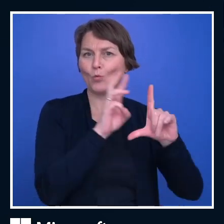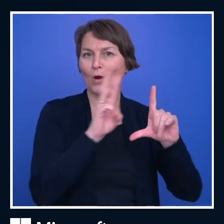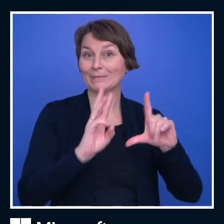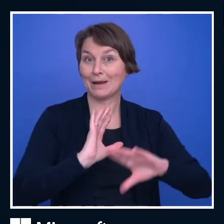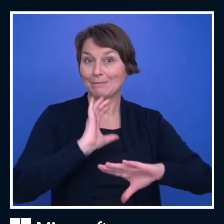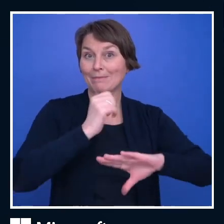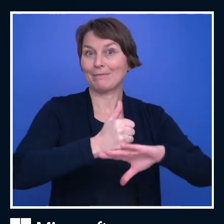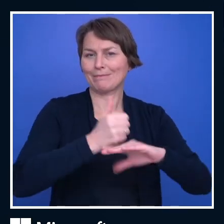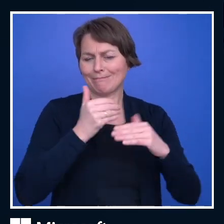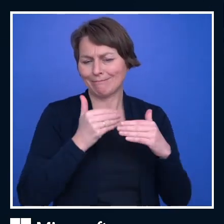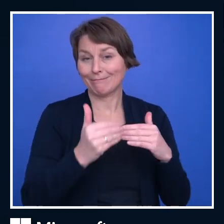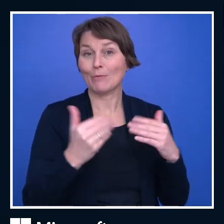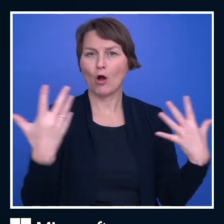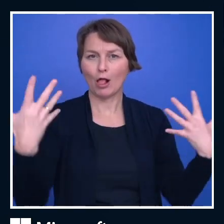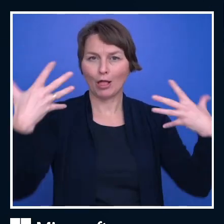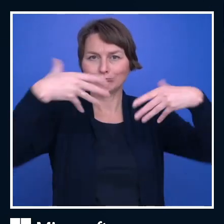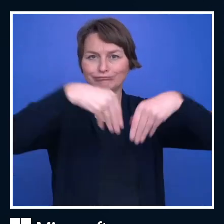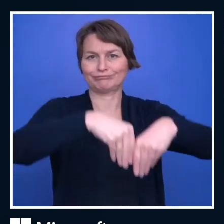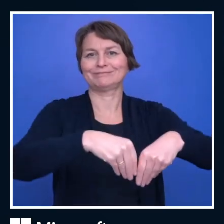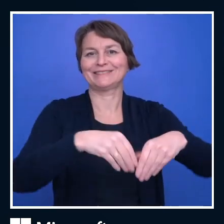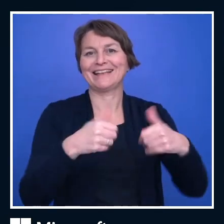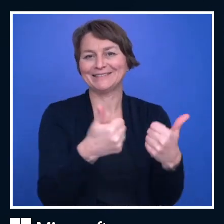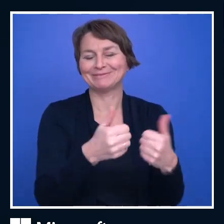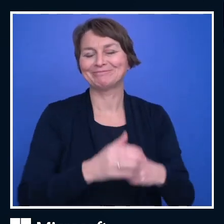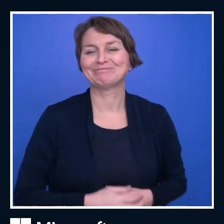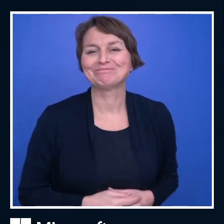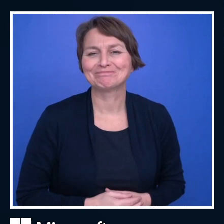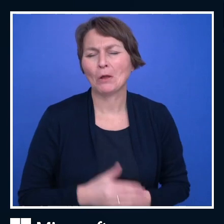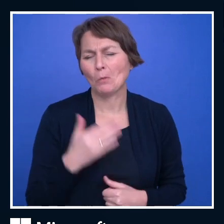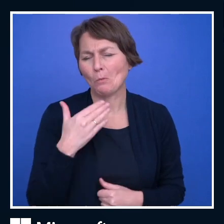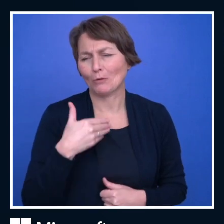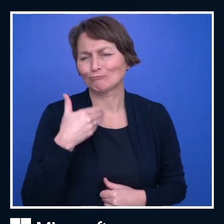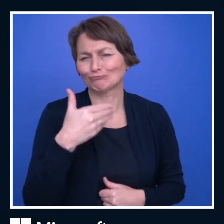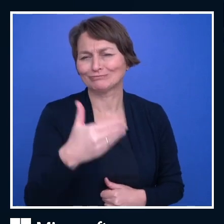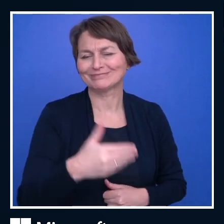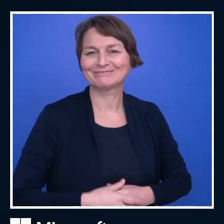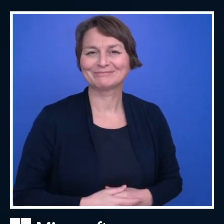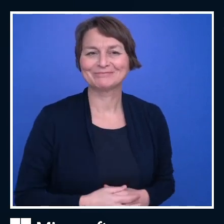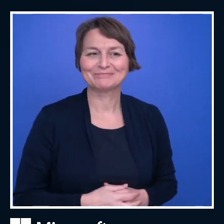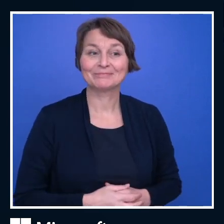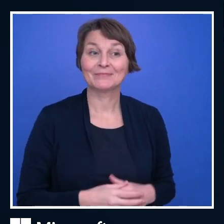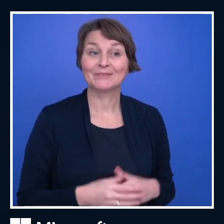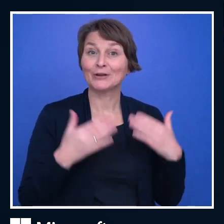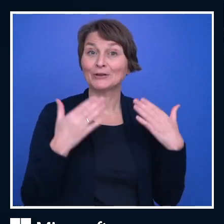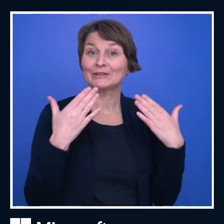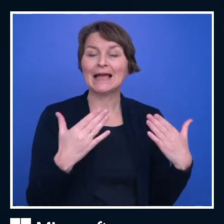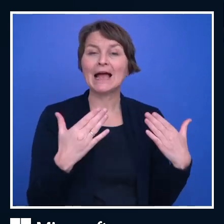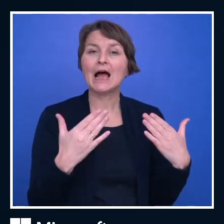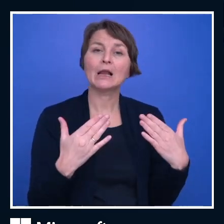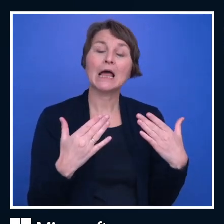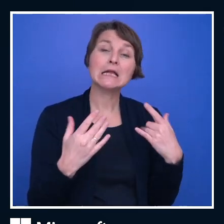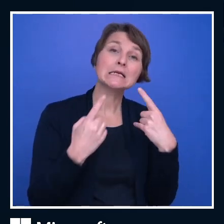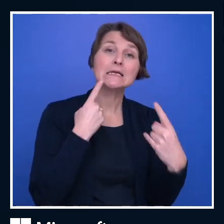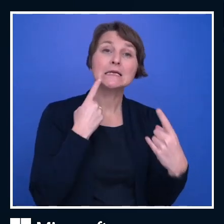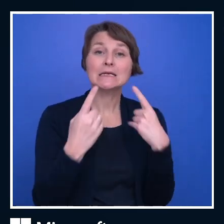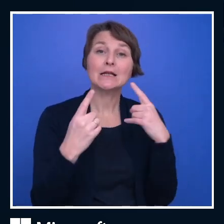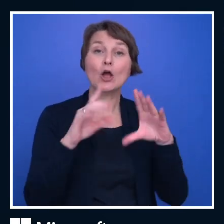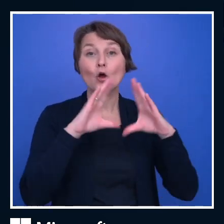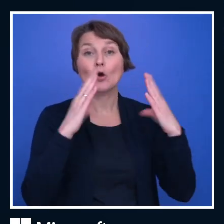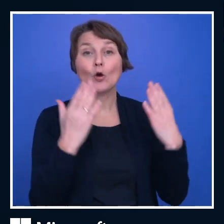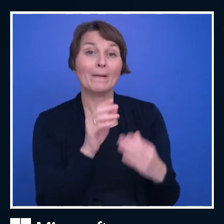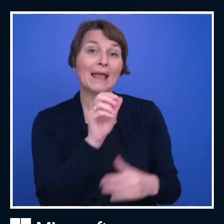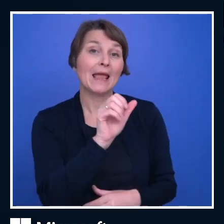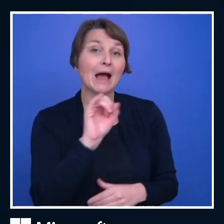future. So, of course, we're not here just to talk about the global AI community. We're talking today